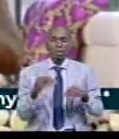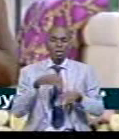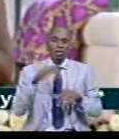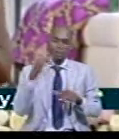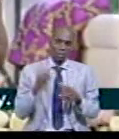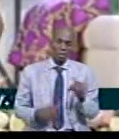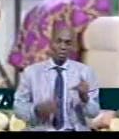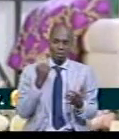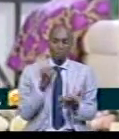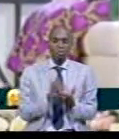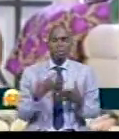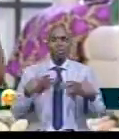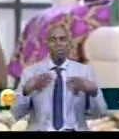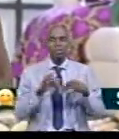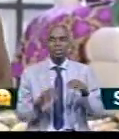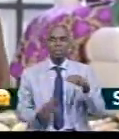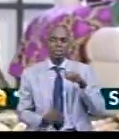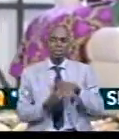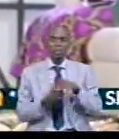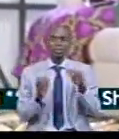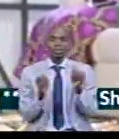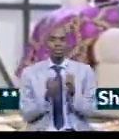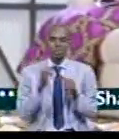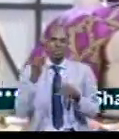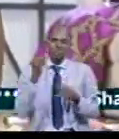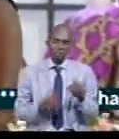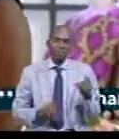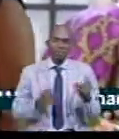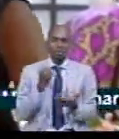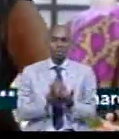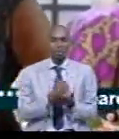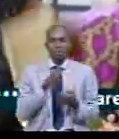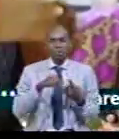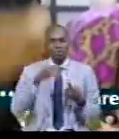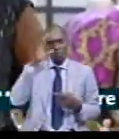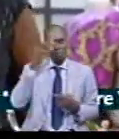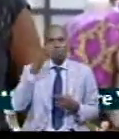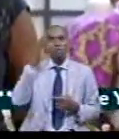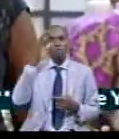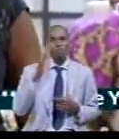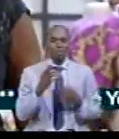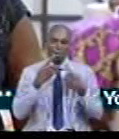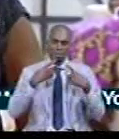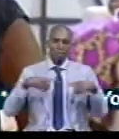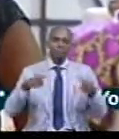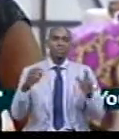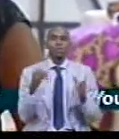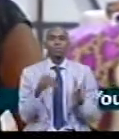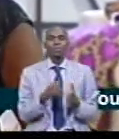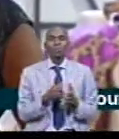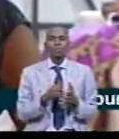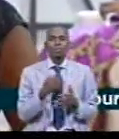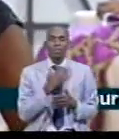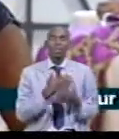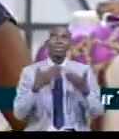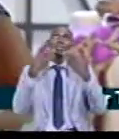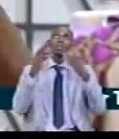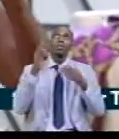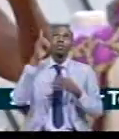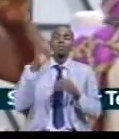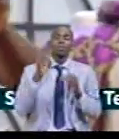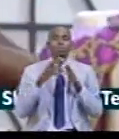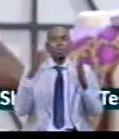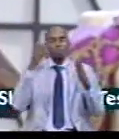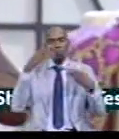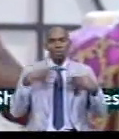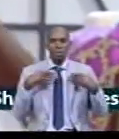healing came with the last amen when the man of God declared. I thank God so much for healing me. And